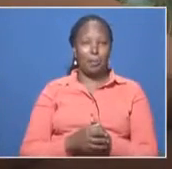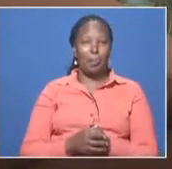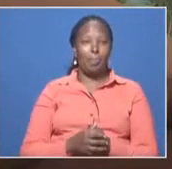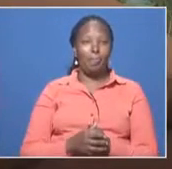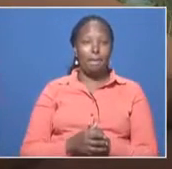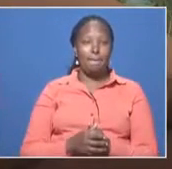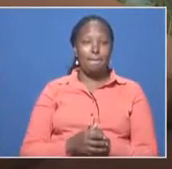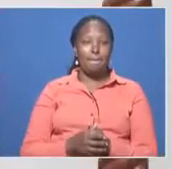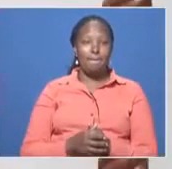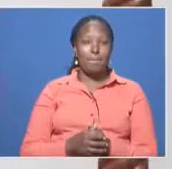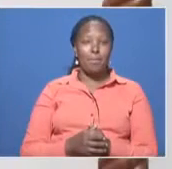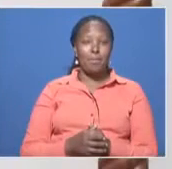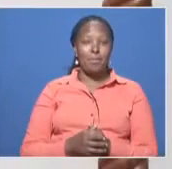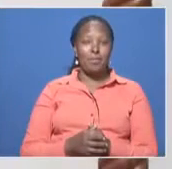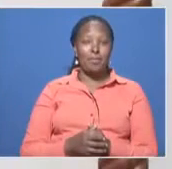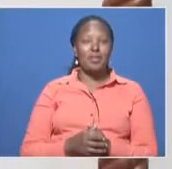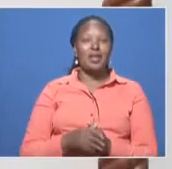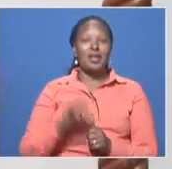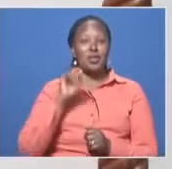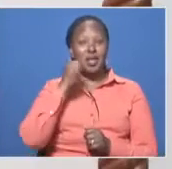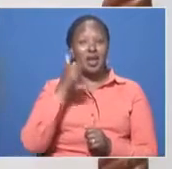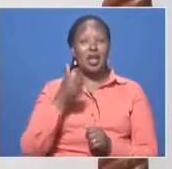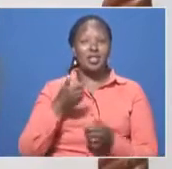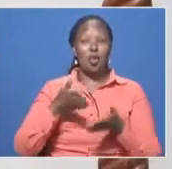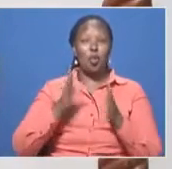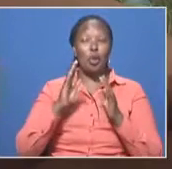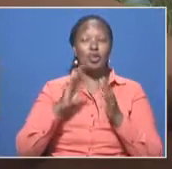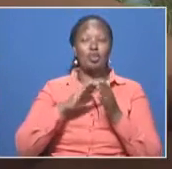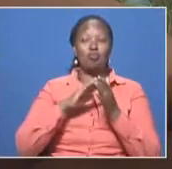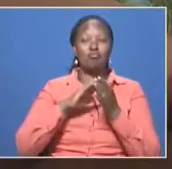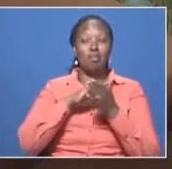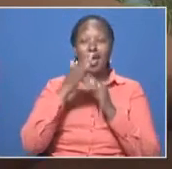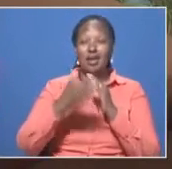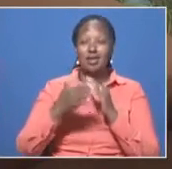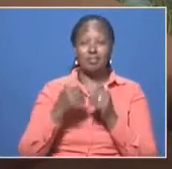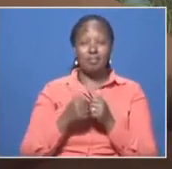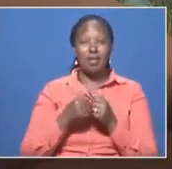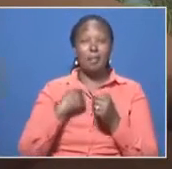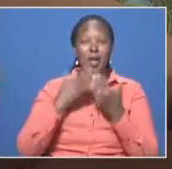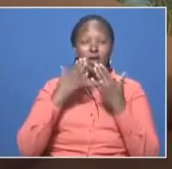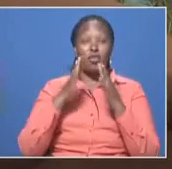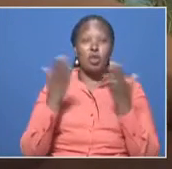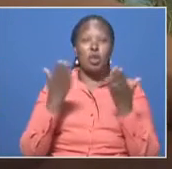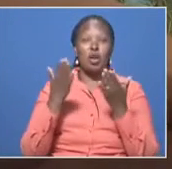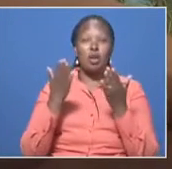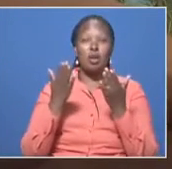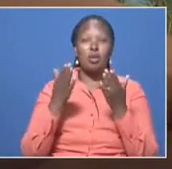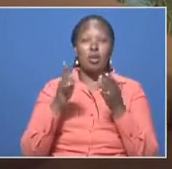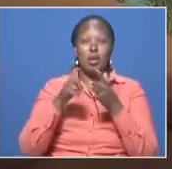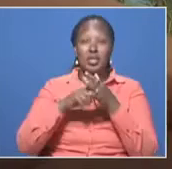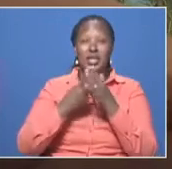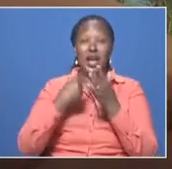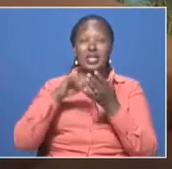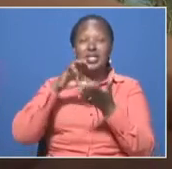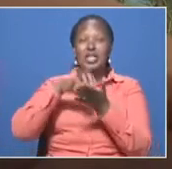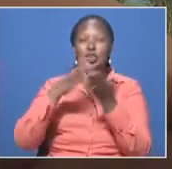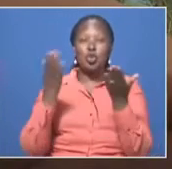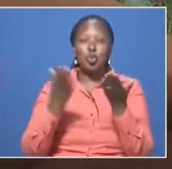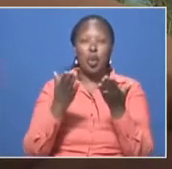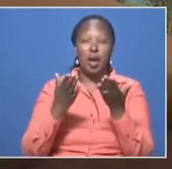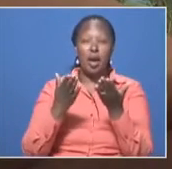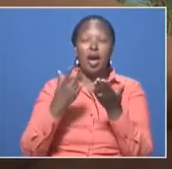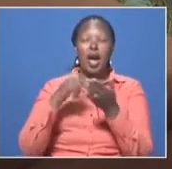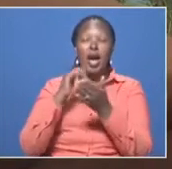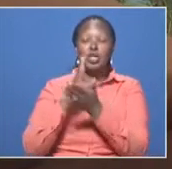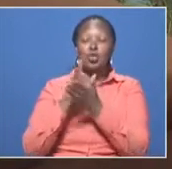For me, that's a lovely way to end. What is your parting shot? I'll end with where I started. We are in a situation right now where we're dealing